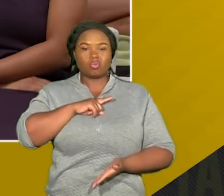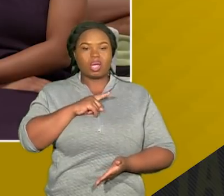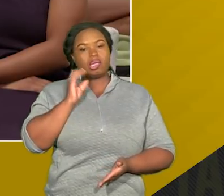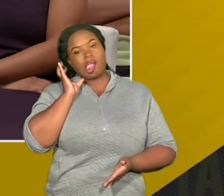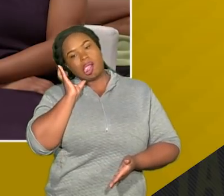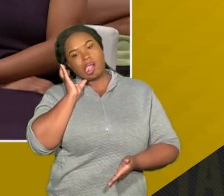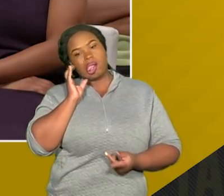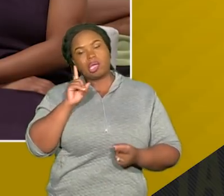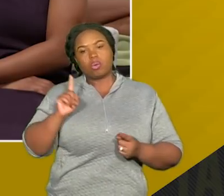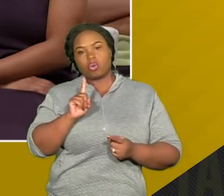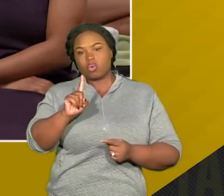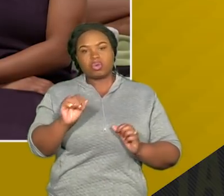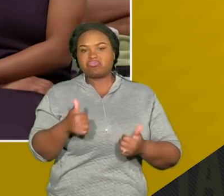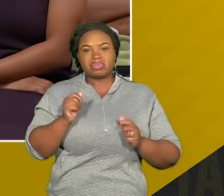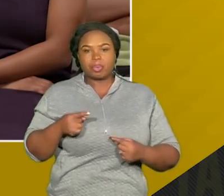walk straight.